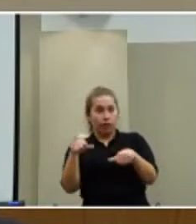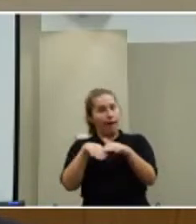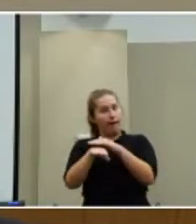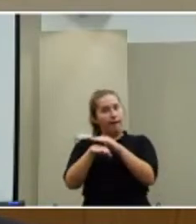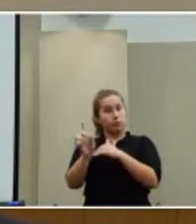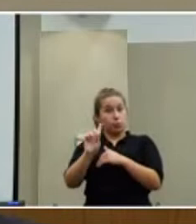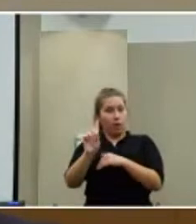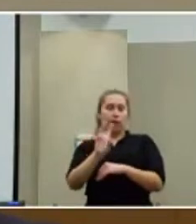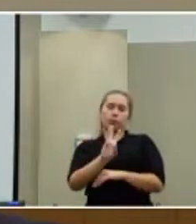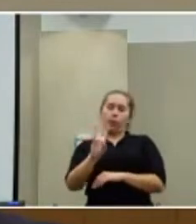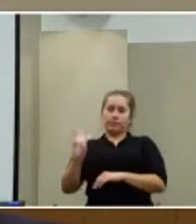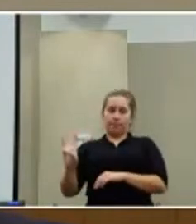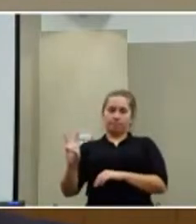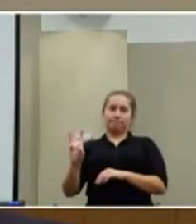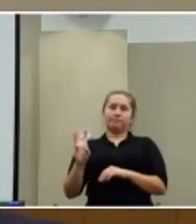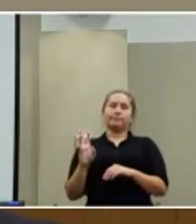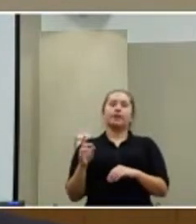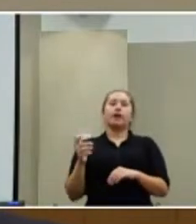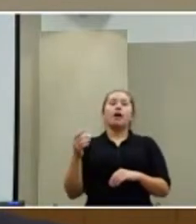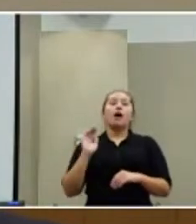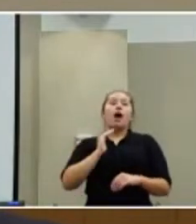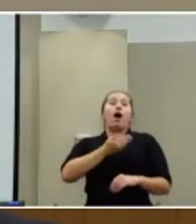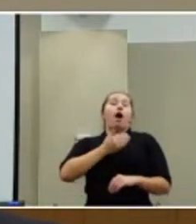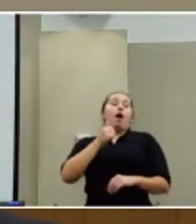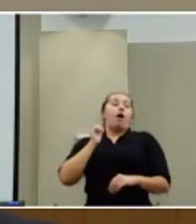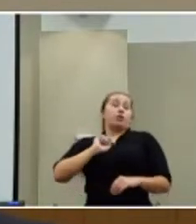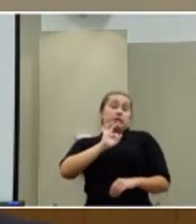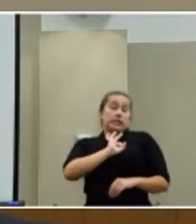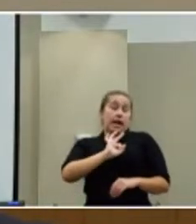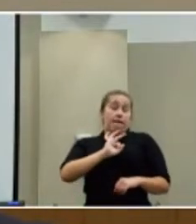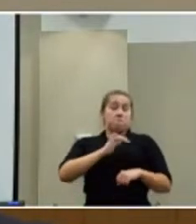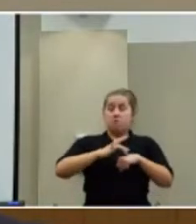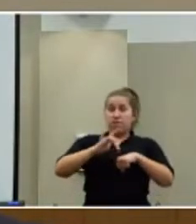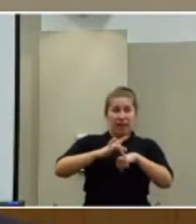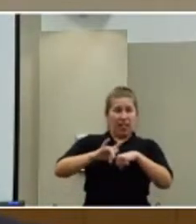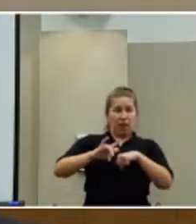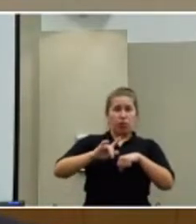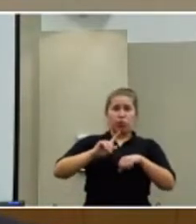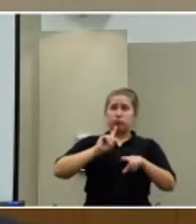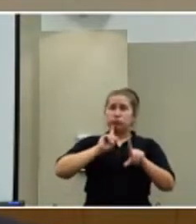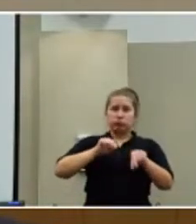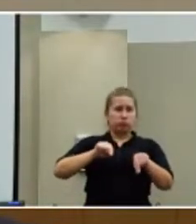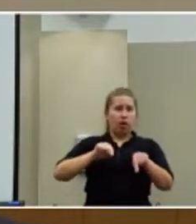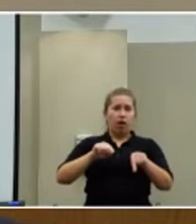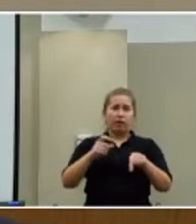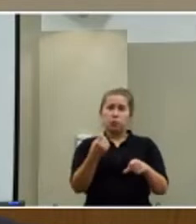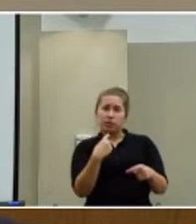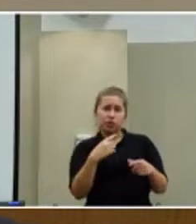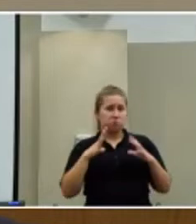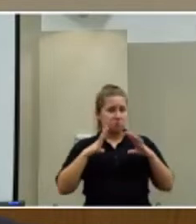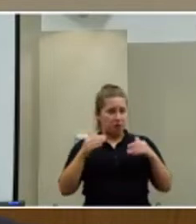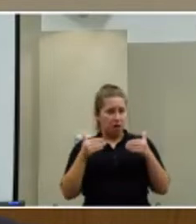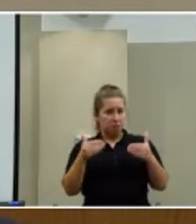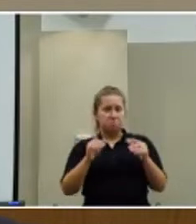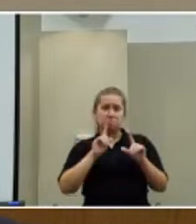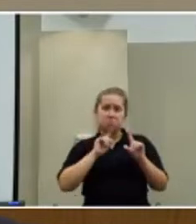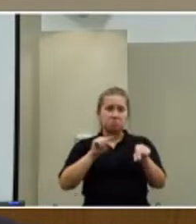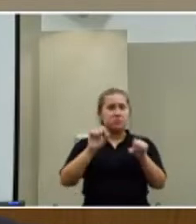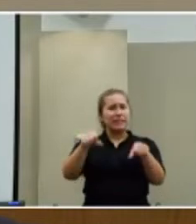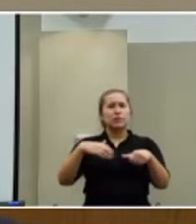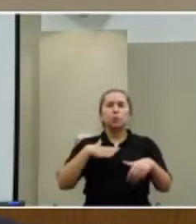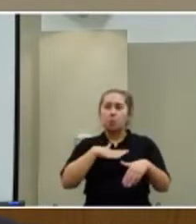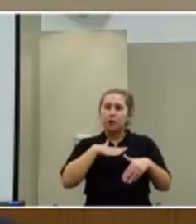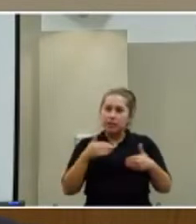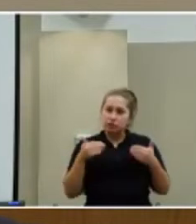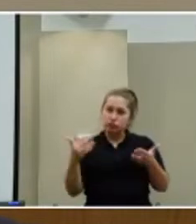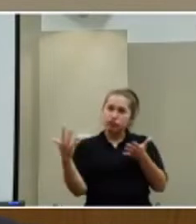through our website. Our staff are available to answer any technical assistance for our standards and guidelines. So please do